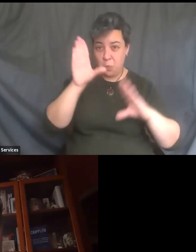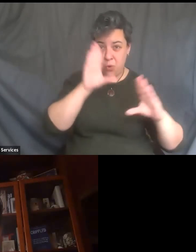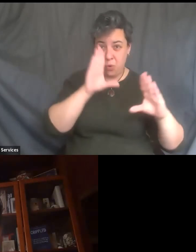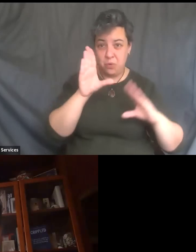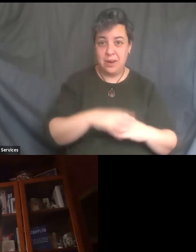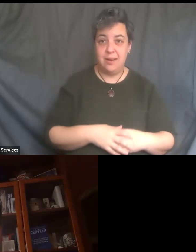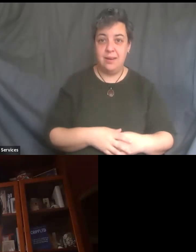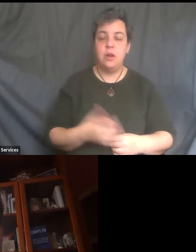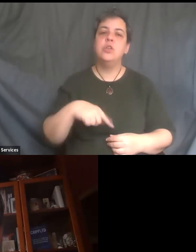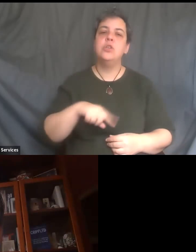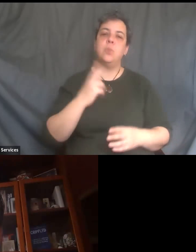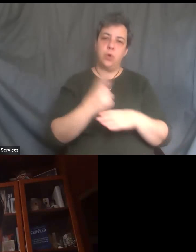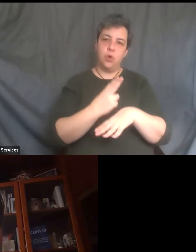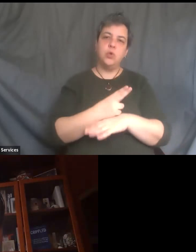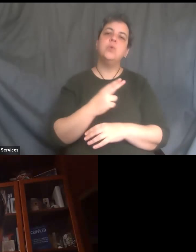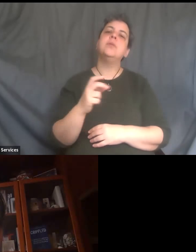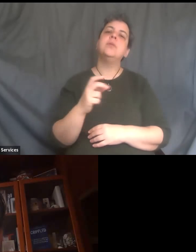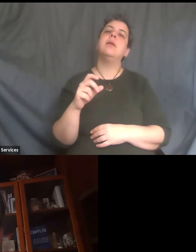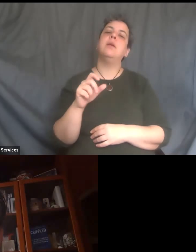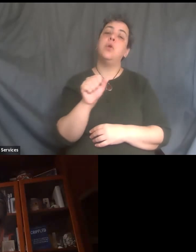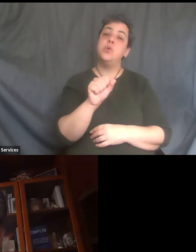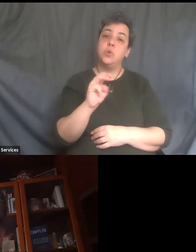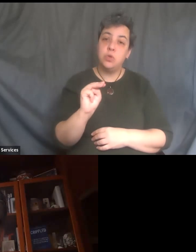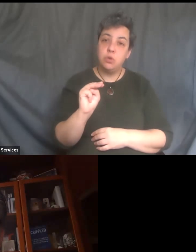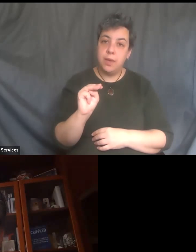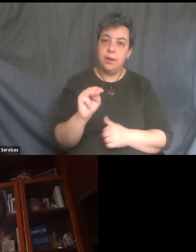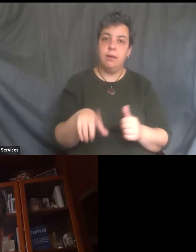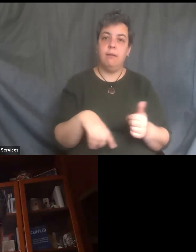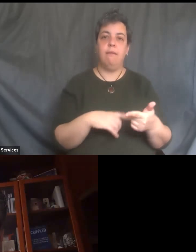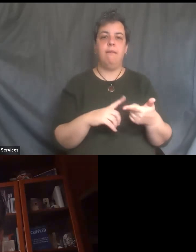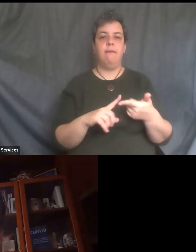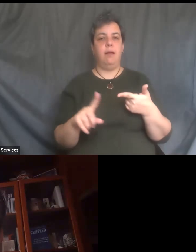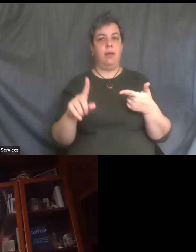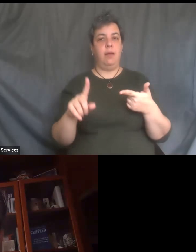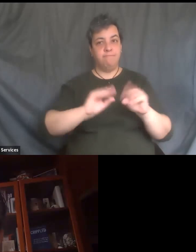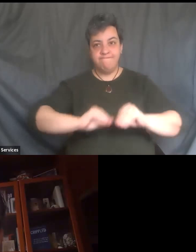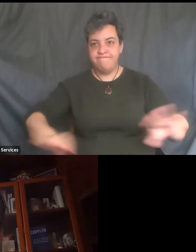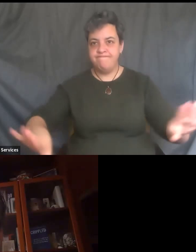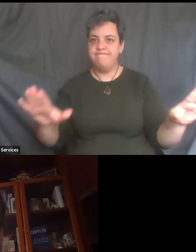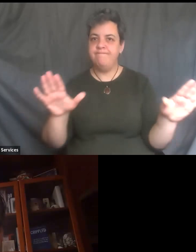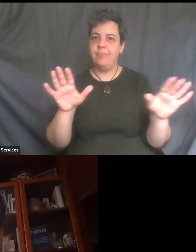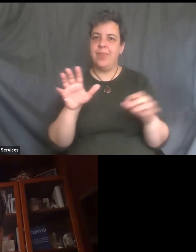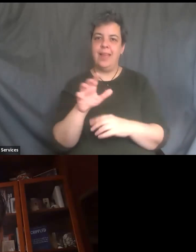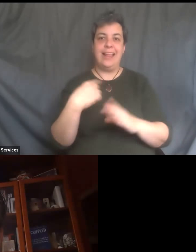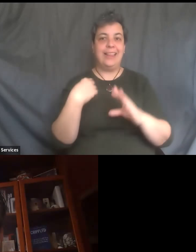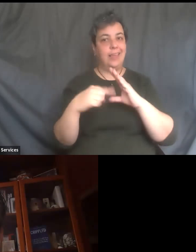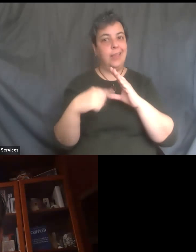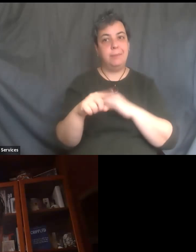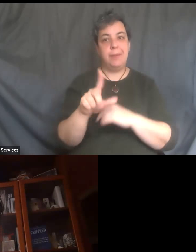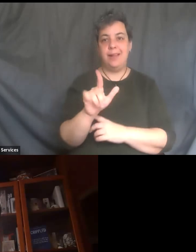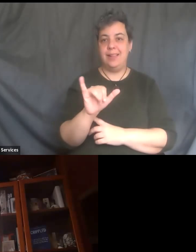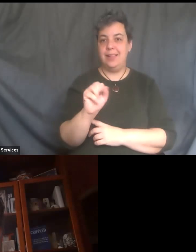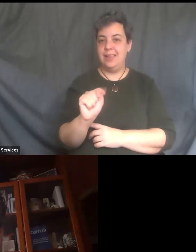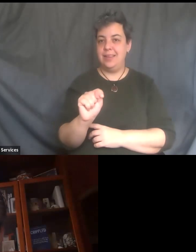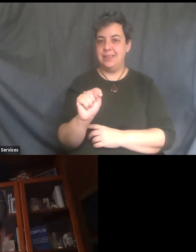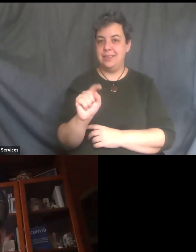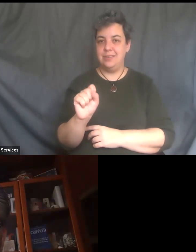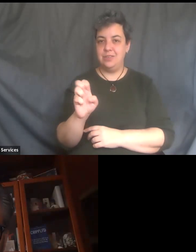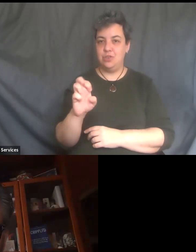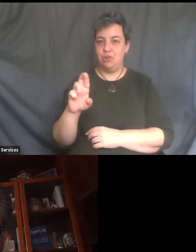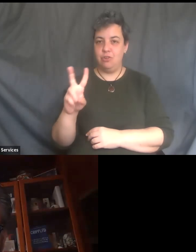media. We're putting it through our listservs. We're teaming up with the Department of Health and Mental Hygiene because we know they're the lead on